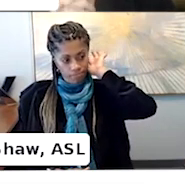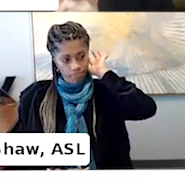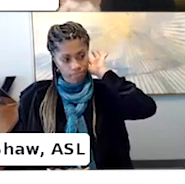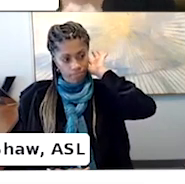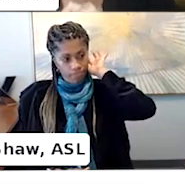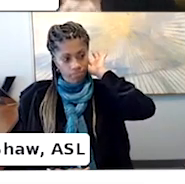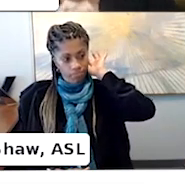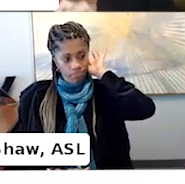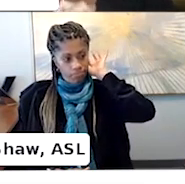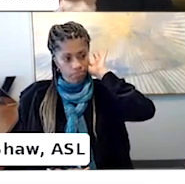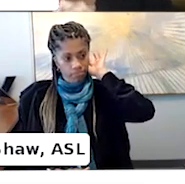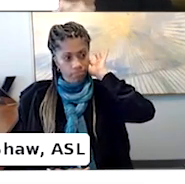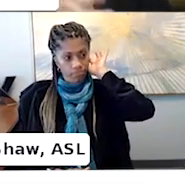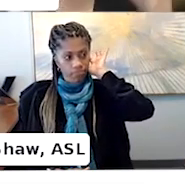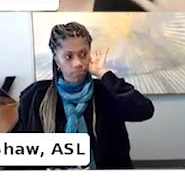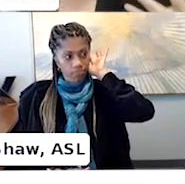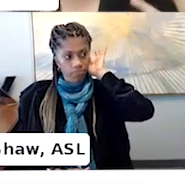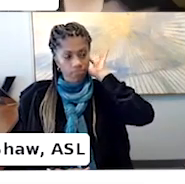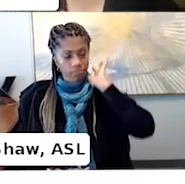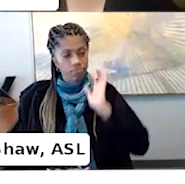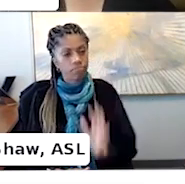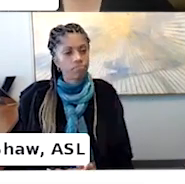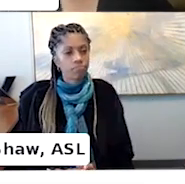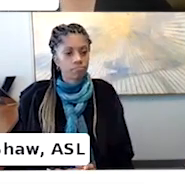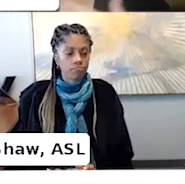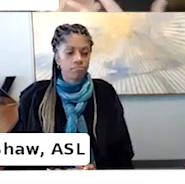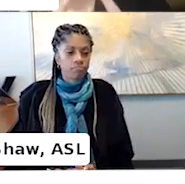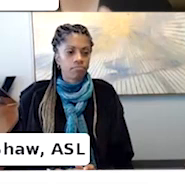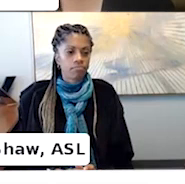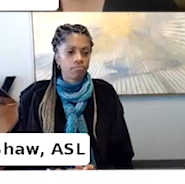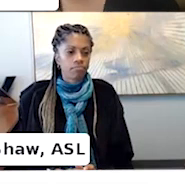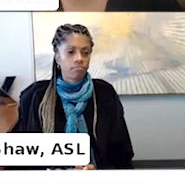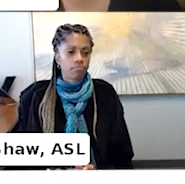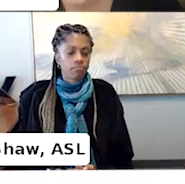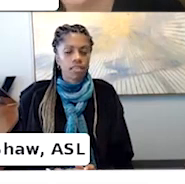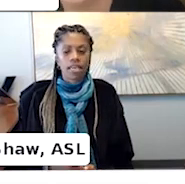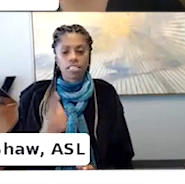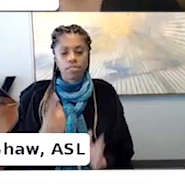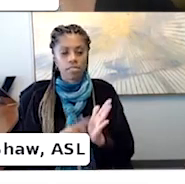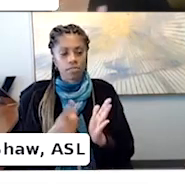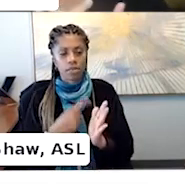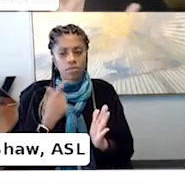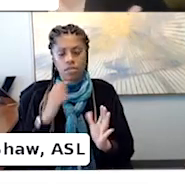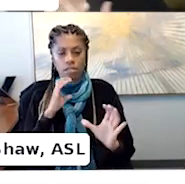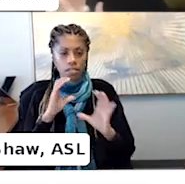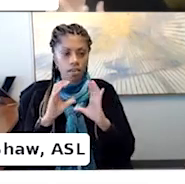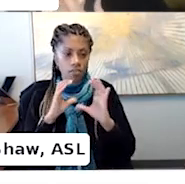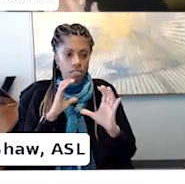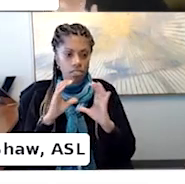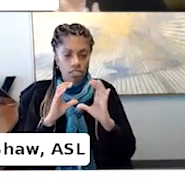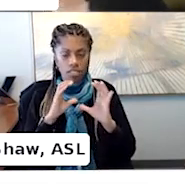Thank you, Kareem. Has there ever been a time when a conversation has been contentious and not generative? And has an interview ever